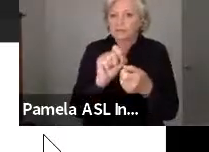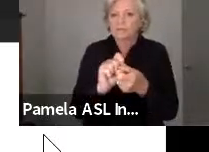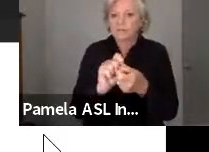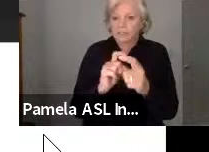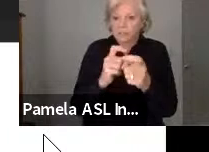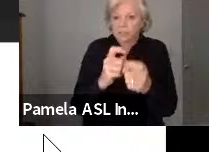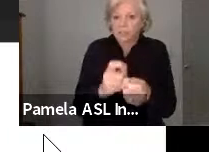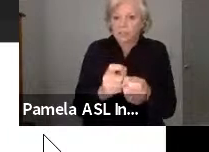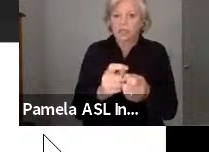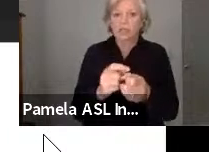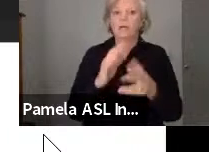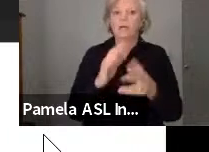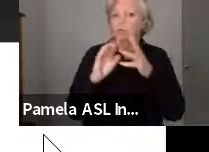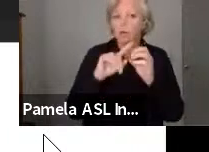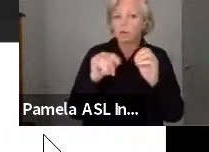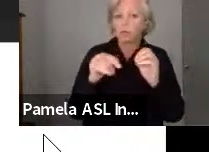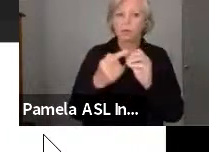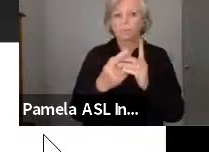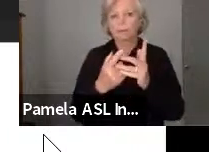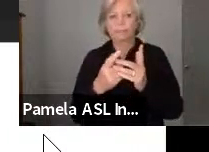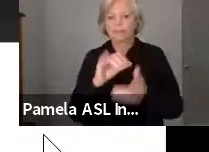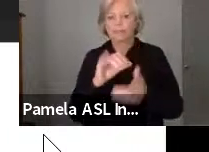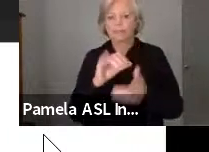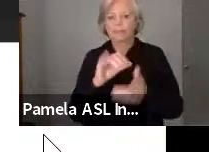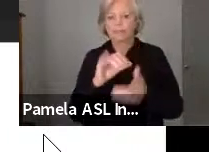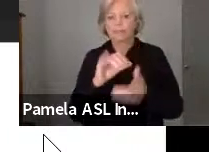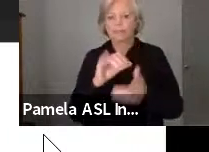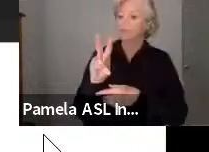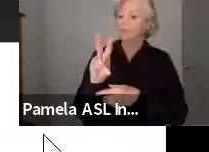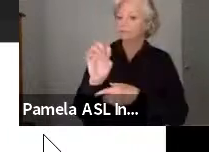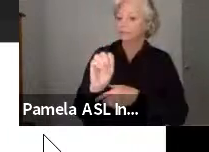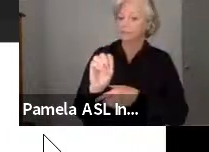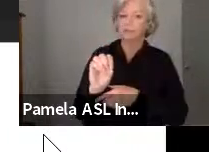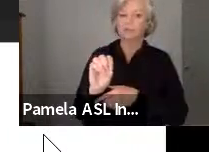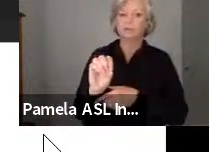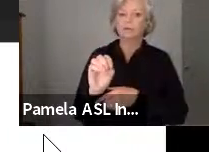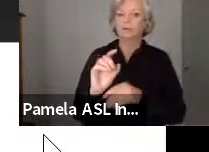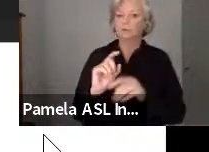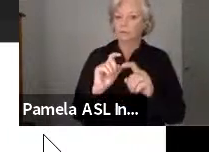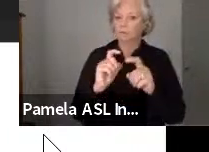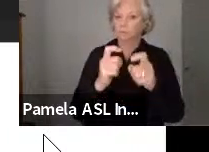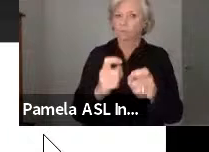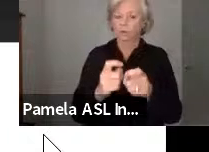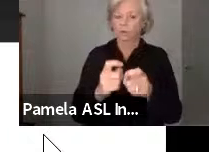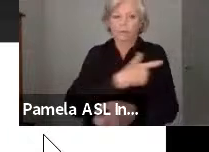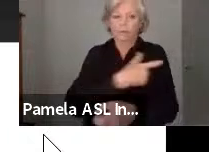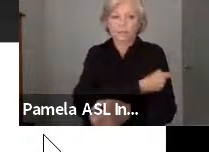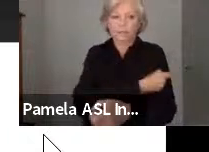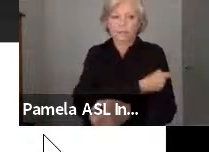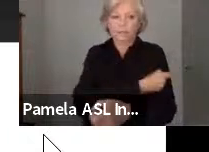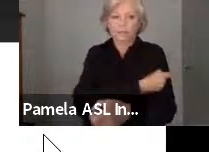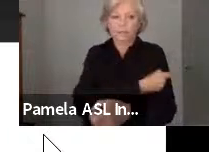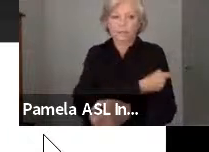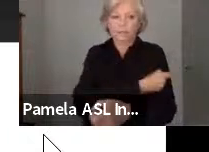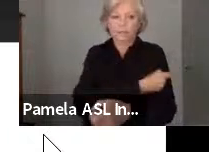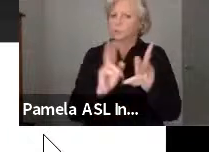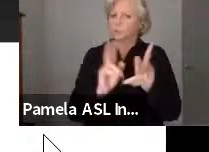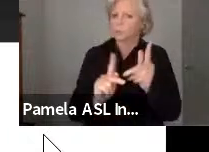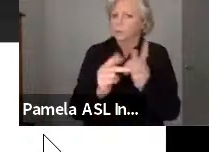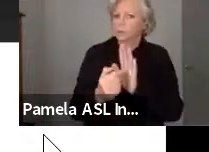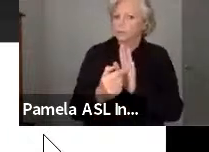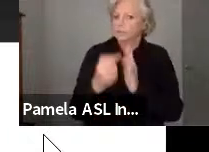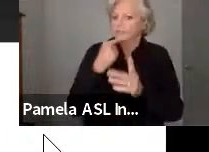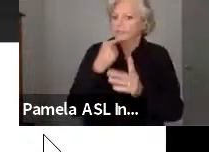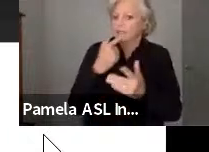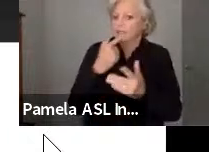giving incentives for vaccinating. I think as the Umoja Mobiliser showed us, people said it was important